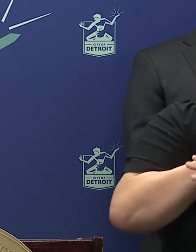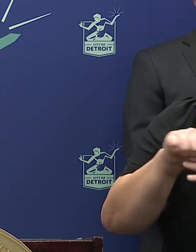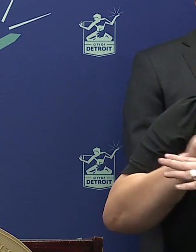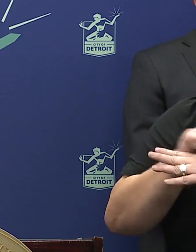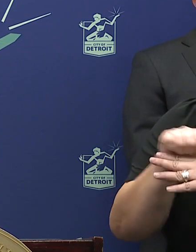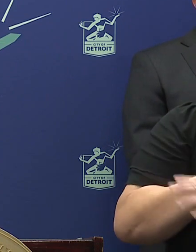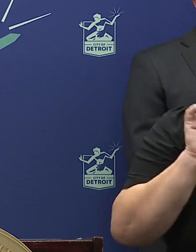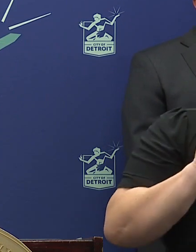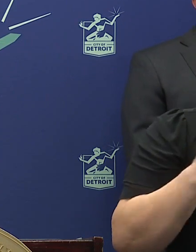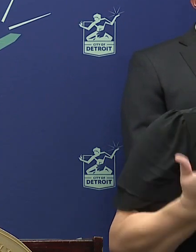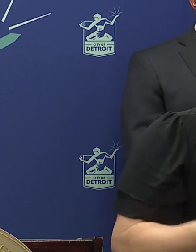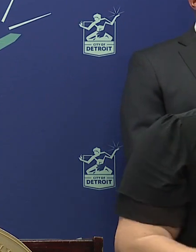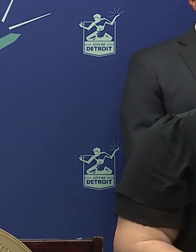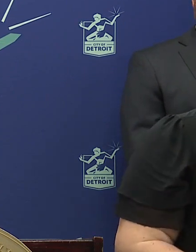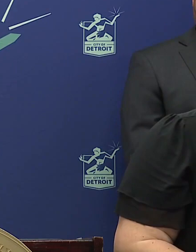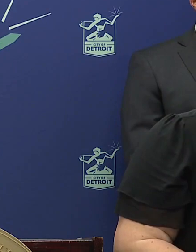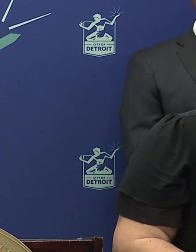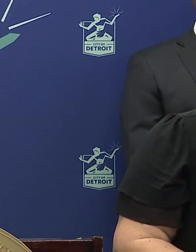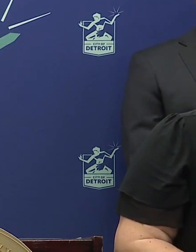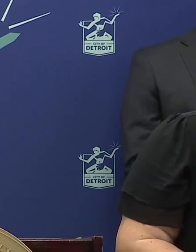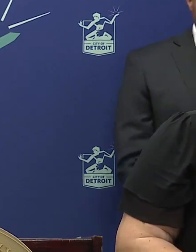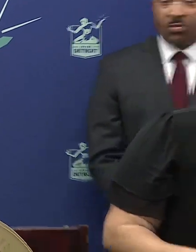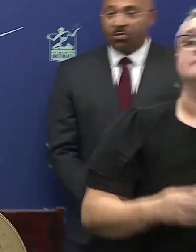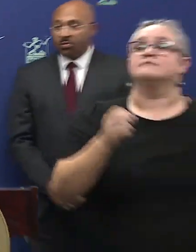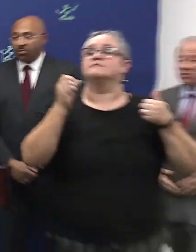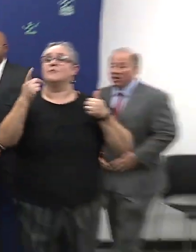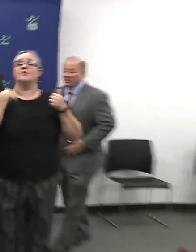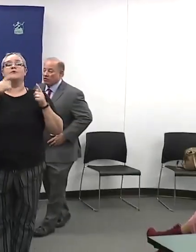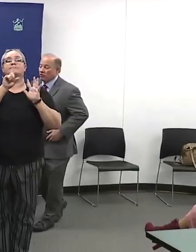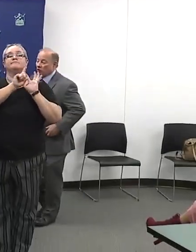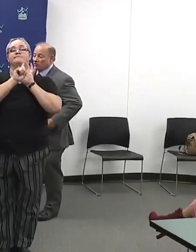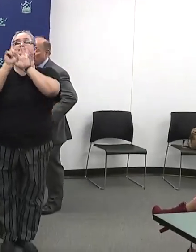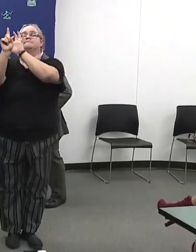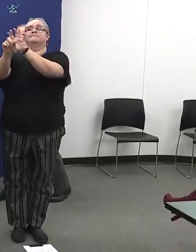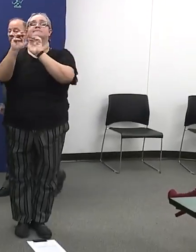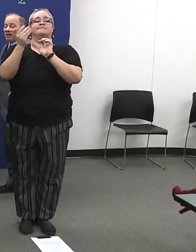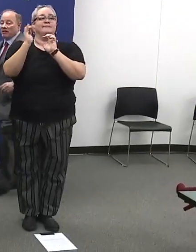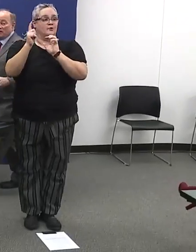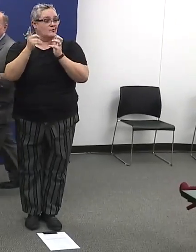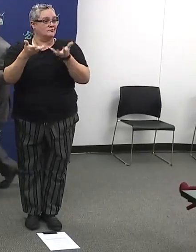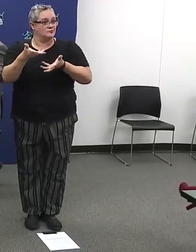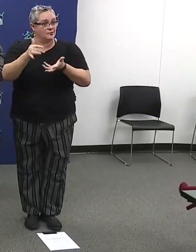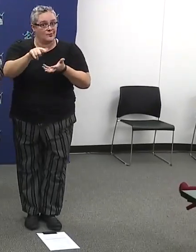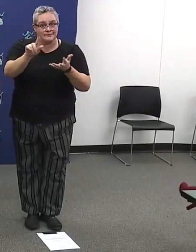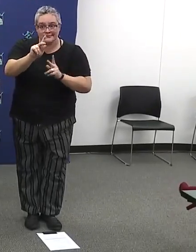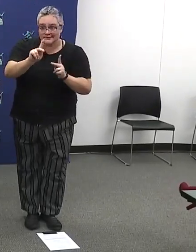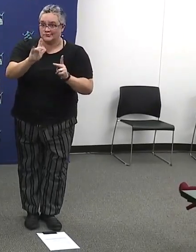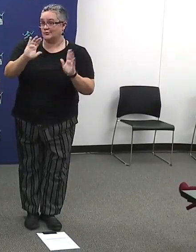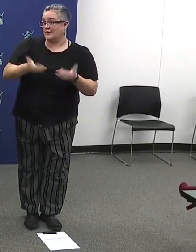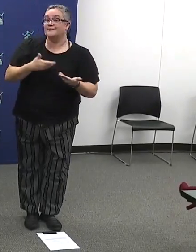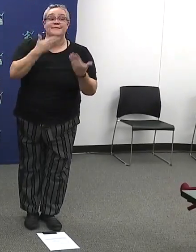training videos. All right, so if you'd like to go with Michael and talk to the folks, are welcome, and thank you all for being here.